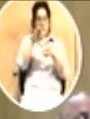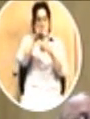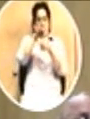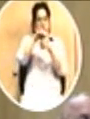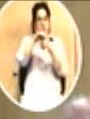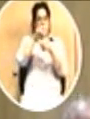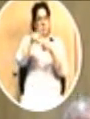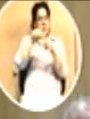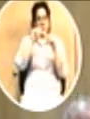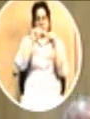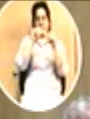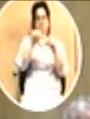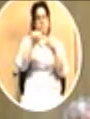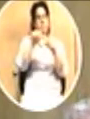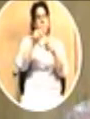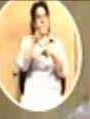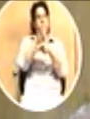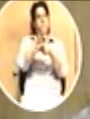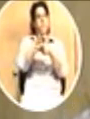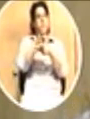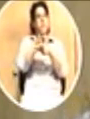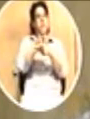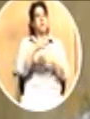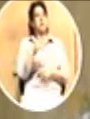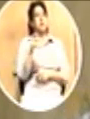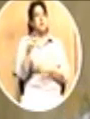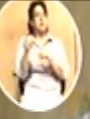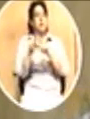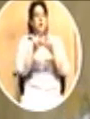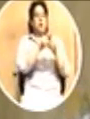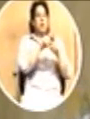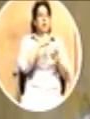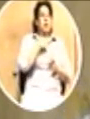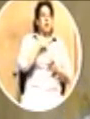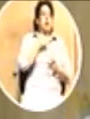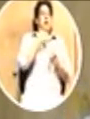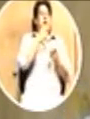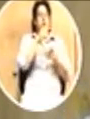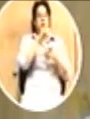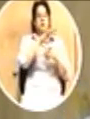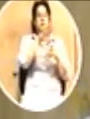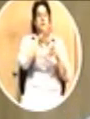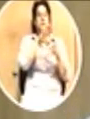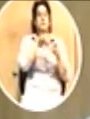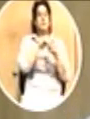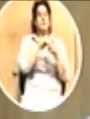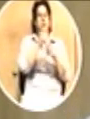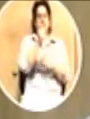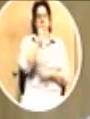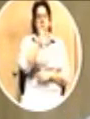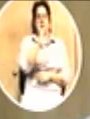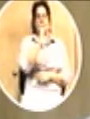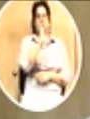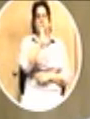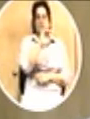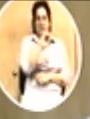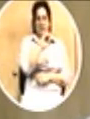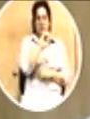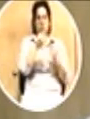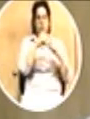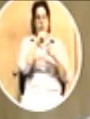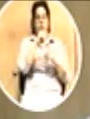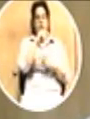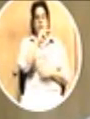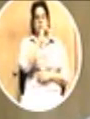must stand. I was also a member of the City Charter Commission elected back in 1980 when Mayor